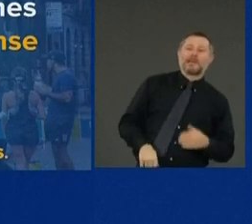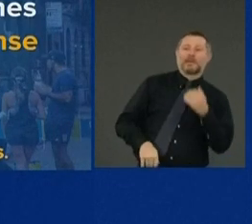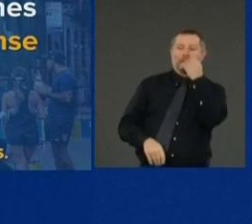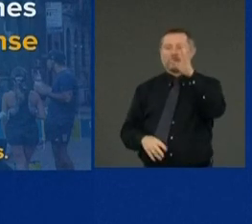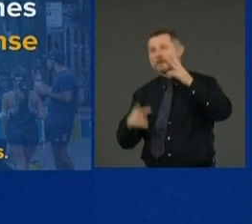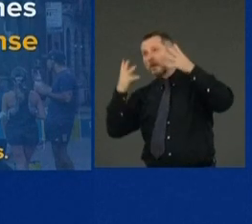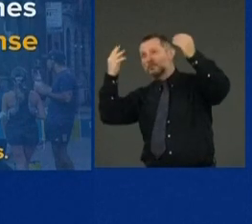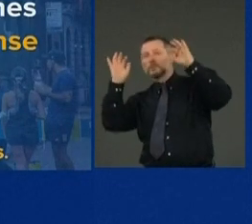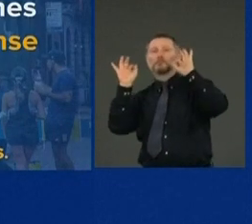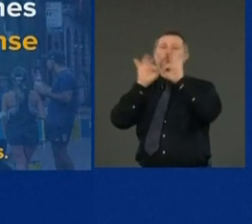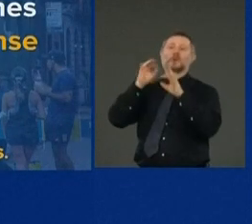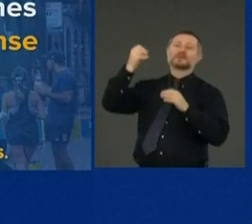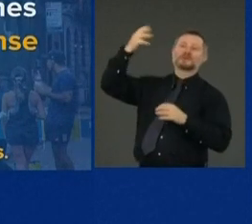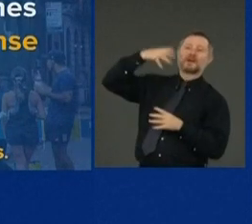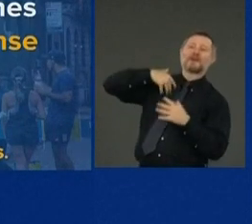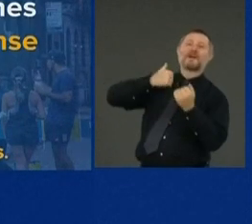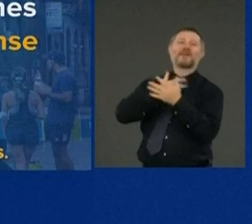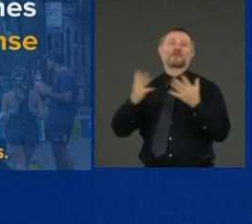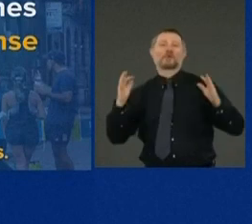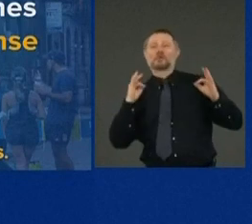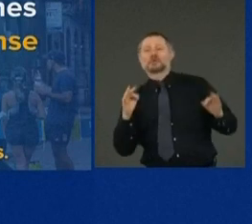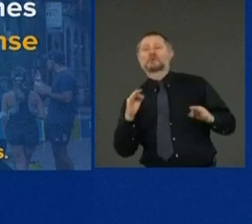said the numbers are good.